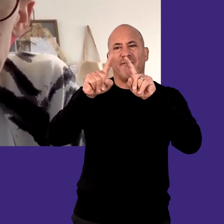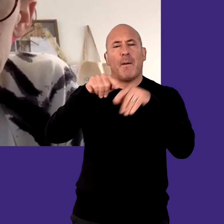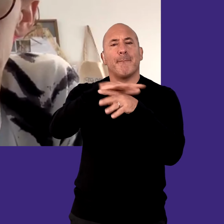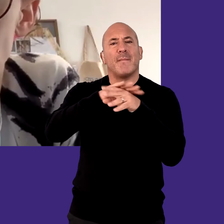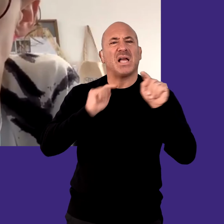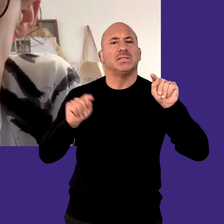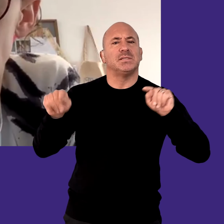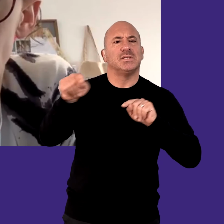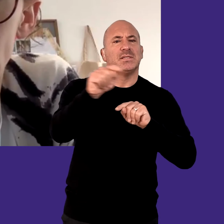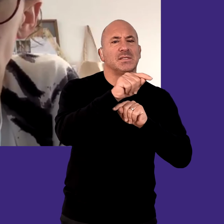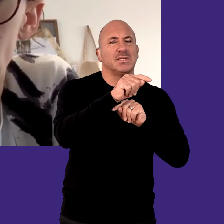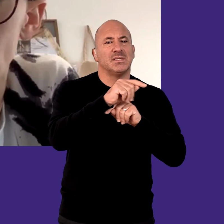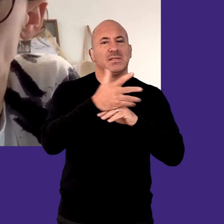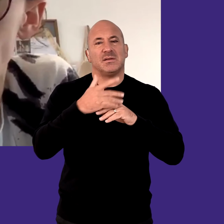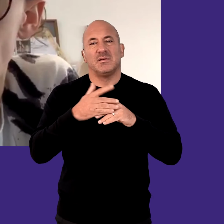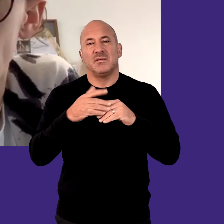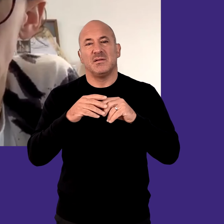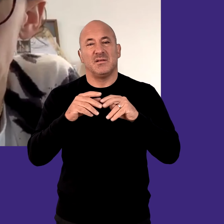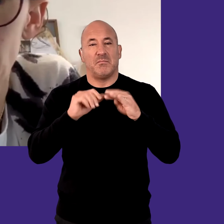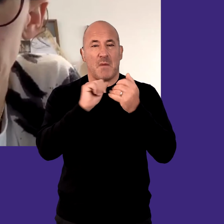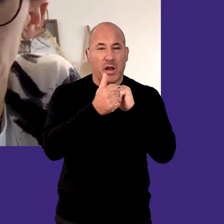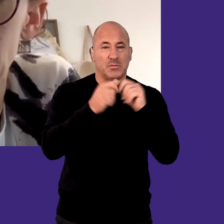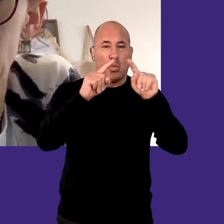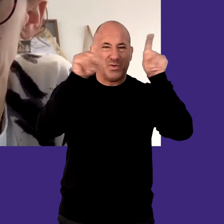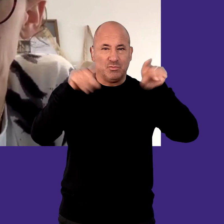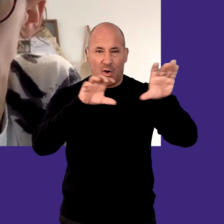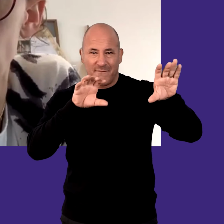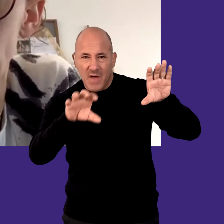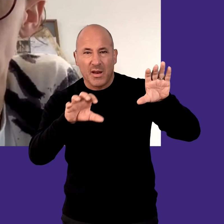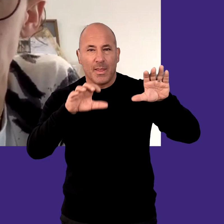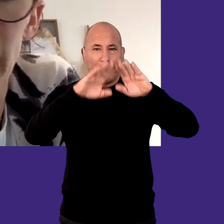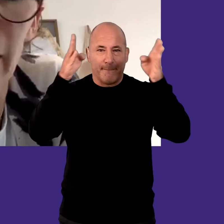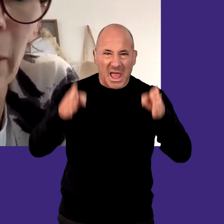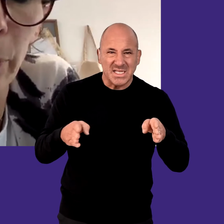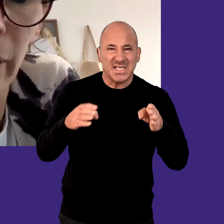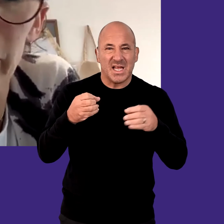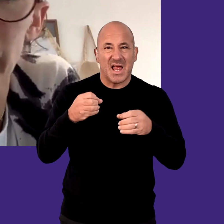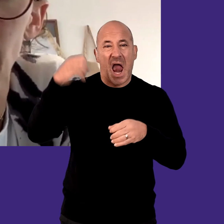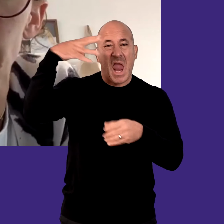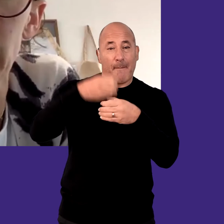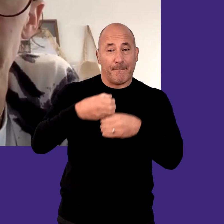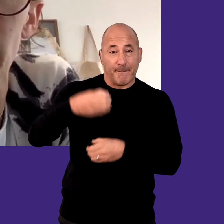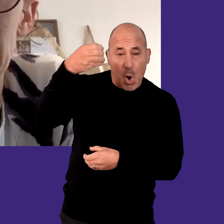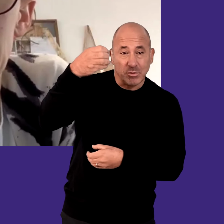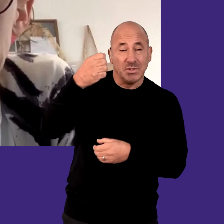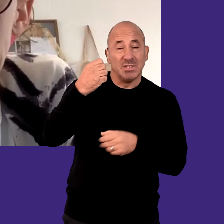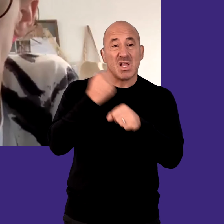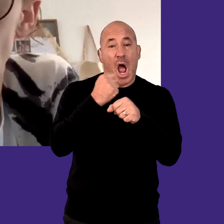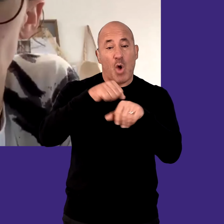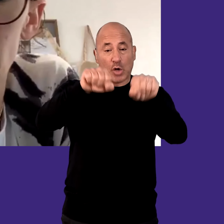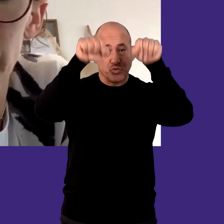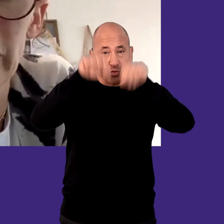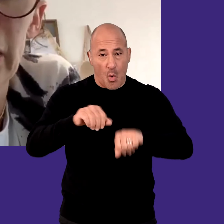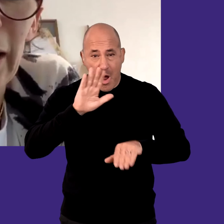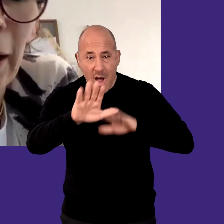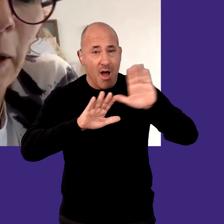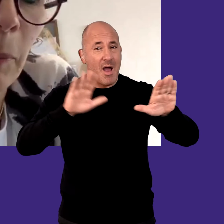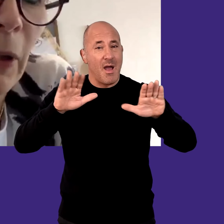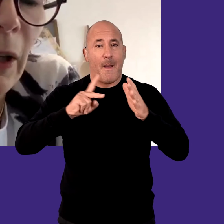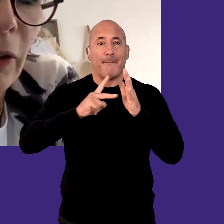different places. There'll be window vinyls in all of the partners, the buildings. They will be on lampposts. They will be on garage